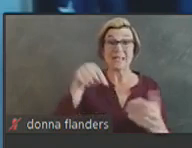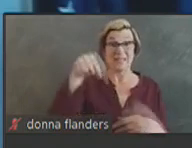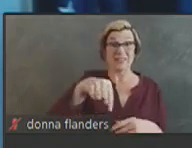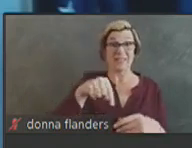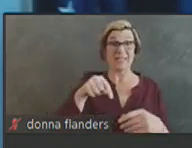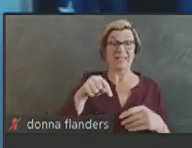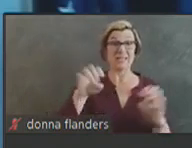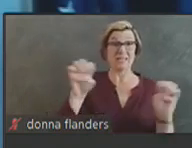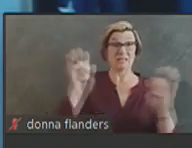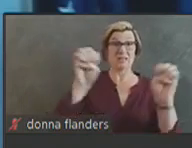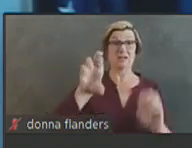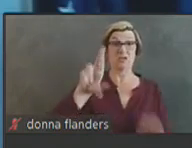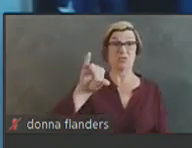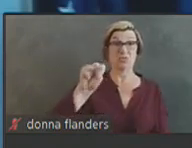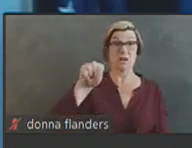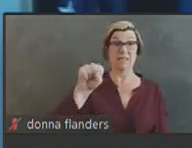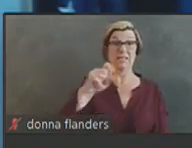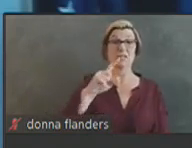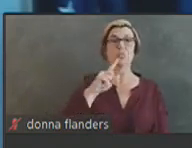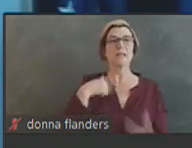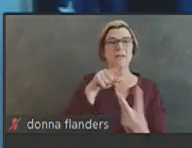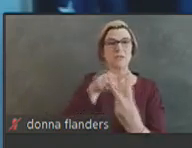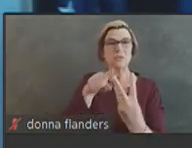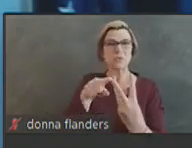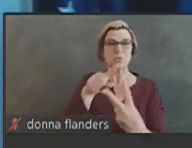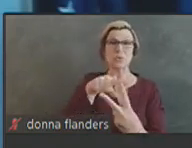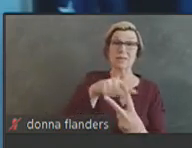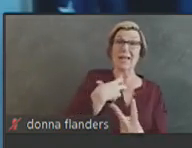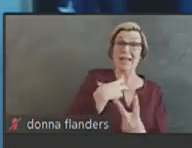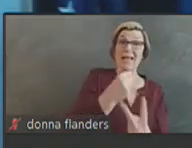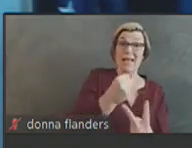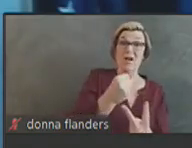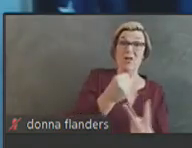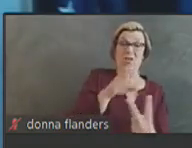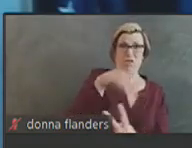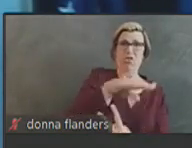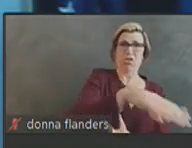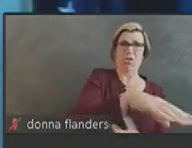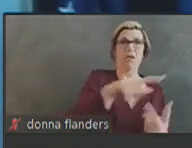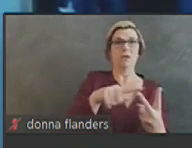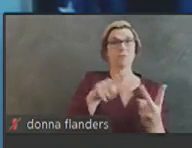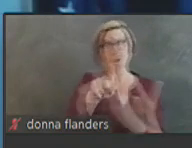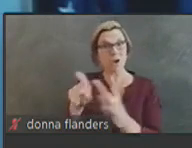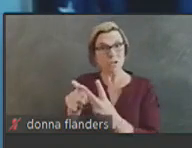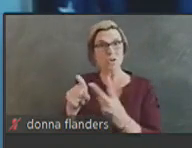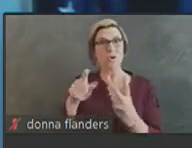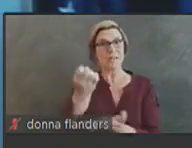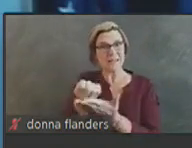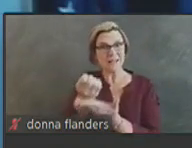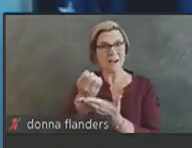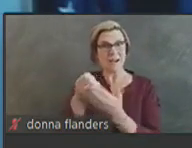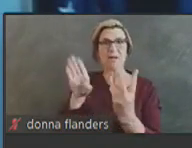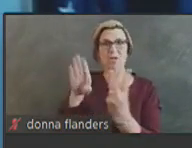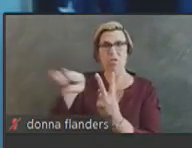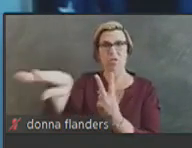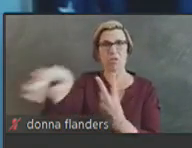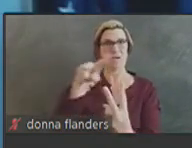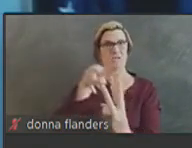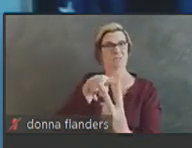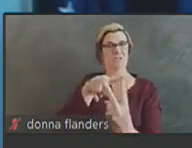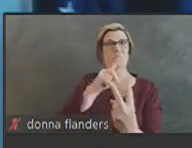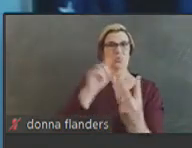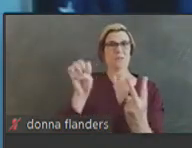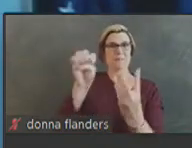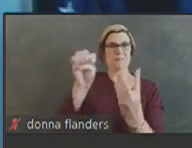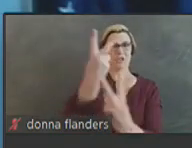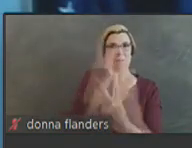we address the health issues, we must not forget that we must do everything we can to support the businesses and for